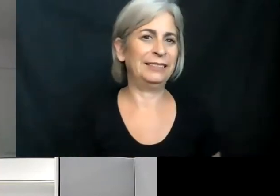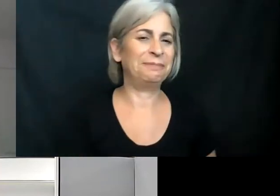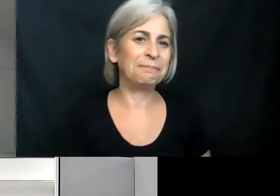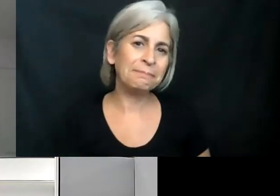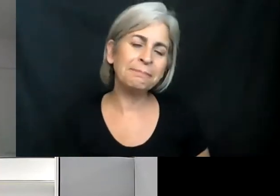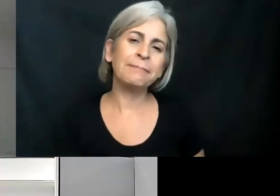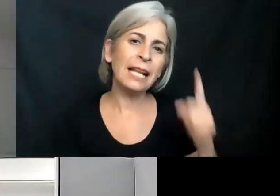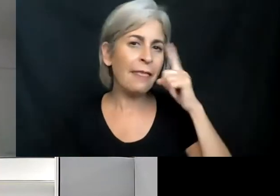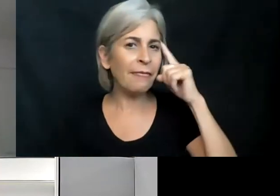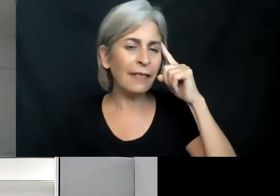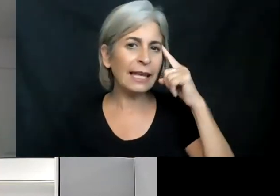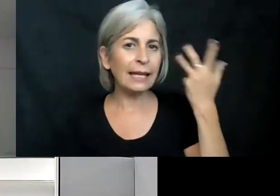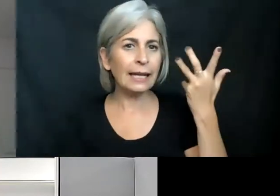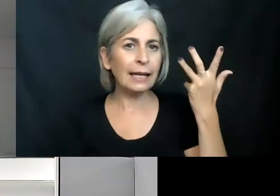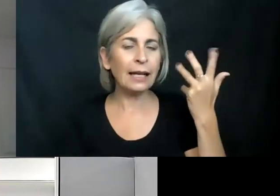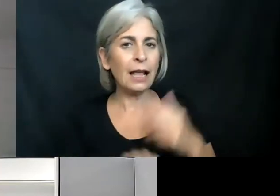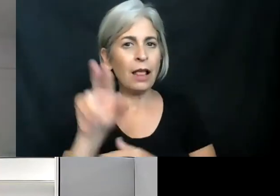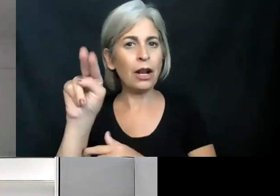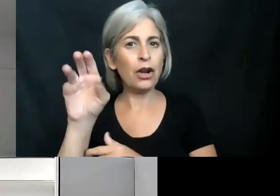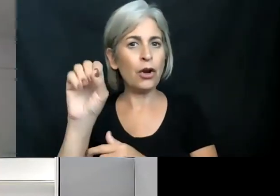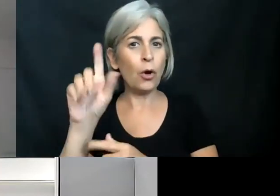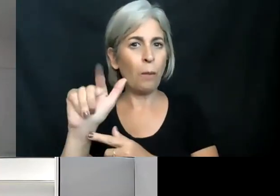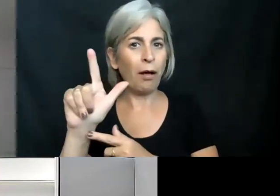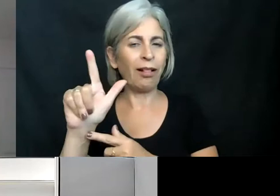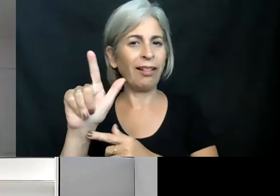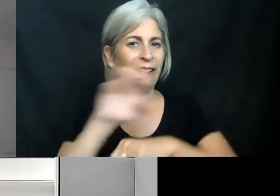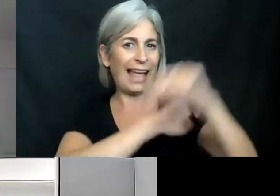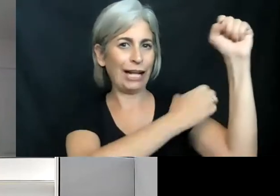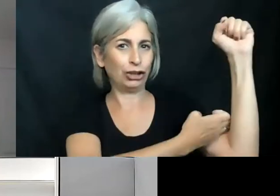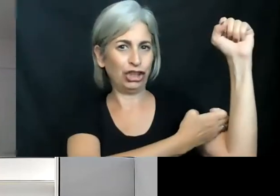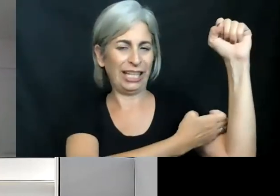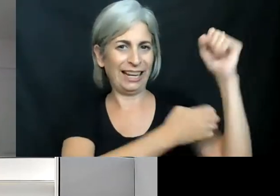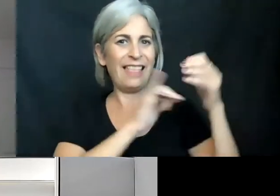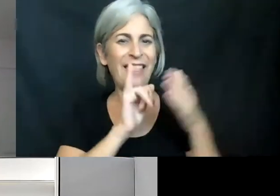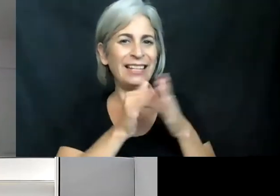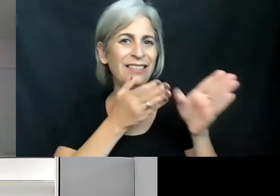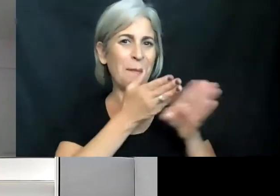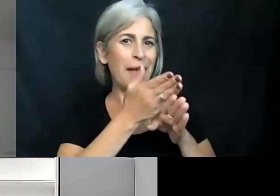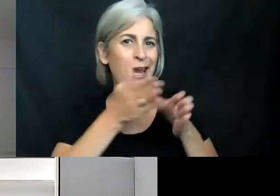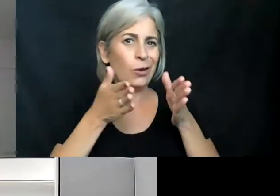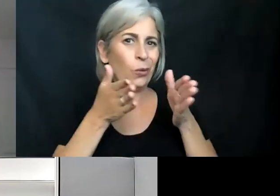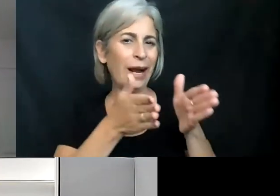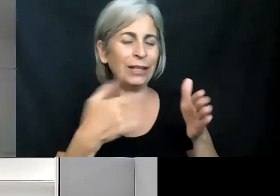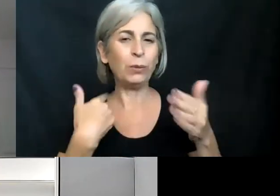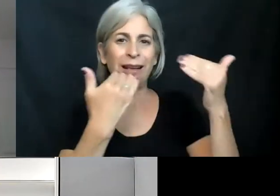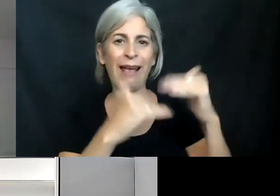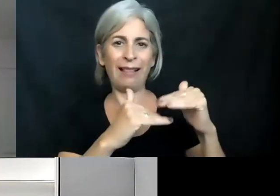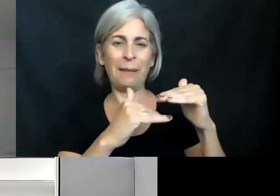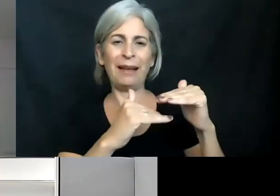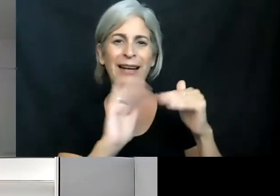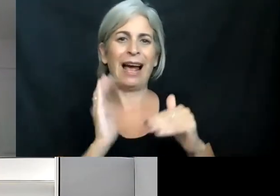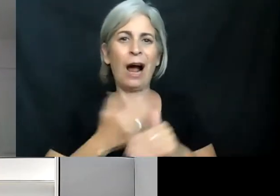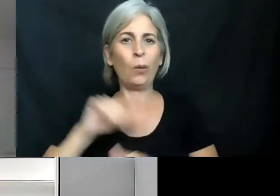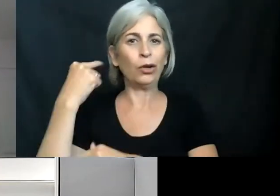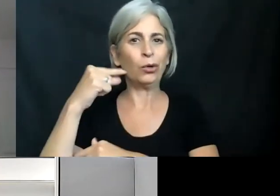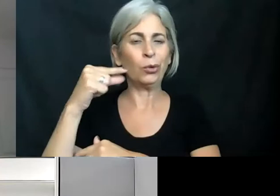I think I would say renewable energy. You know, it's one of the main ways that we can limit our greenhouse